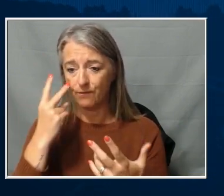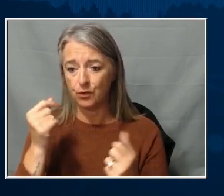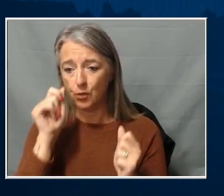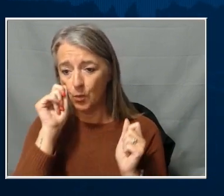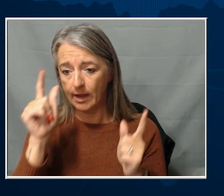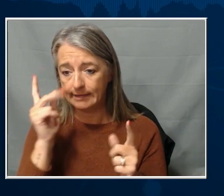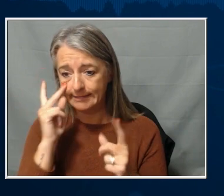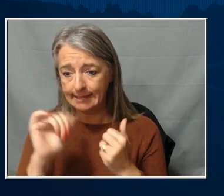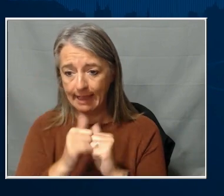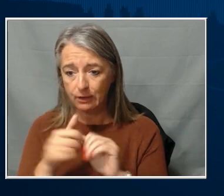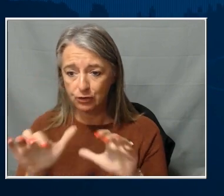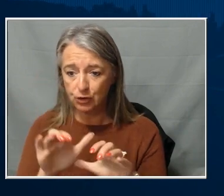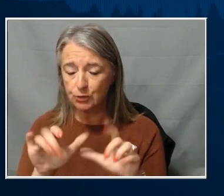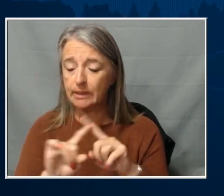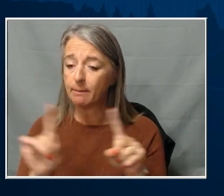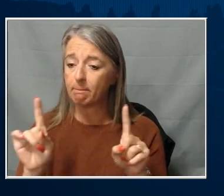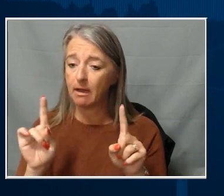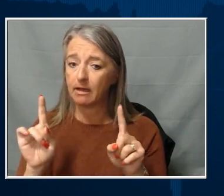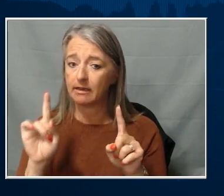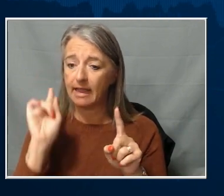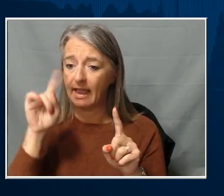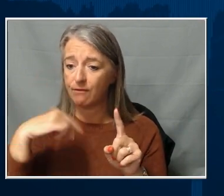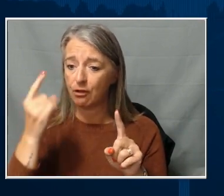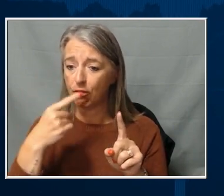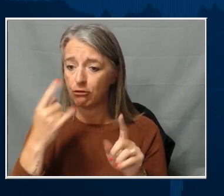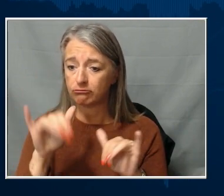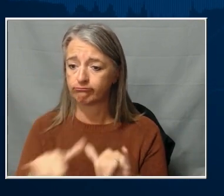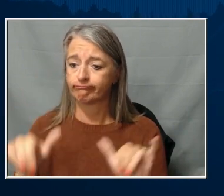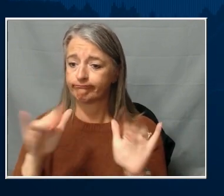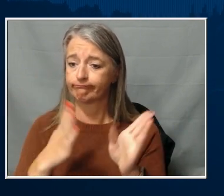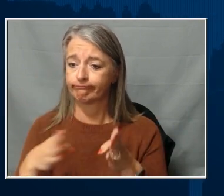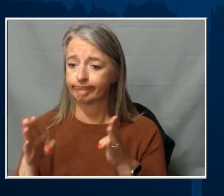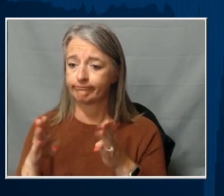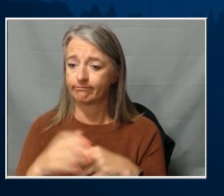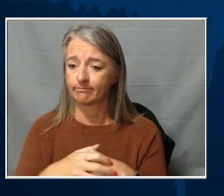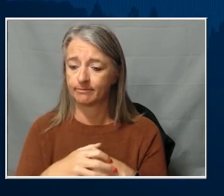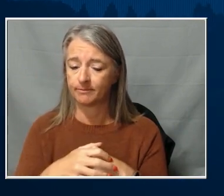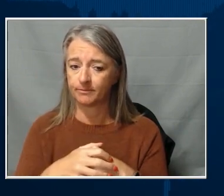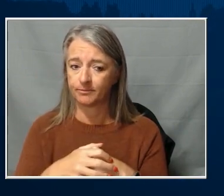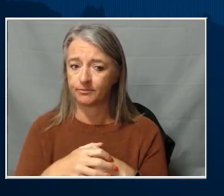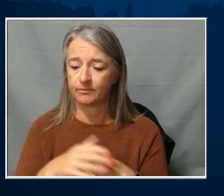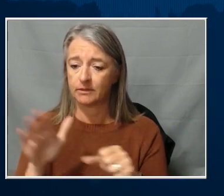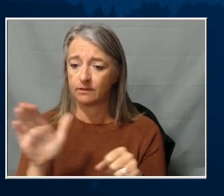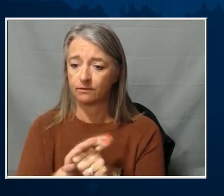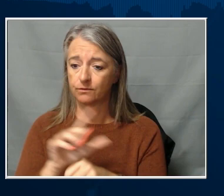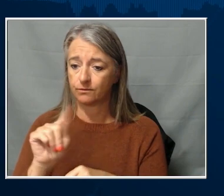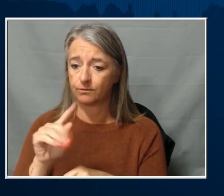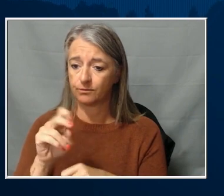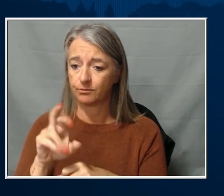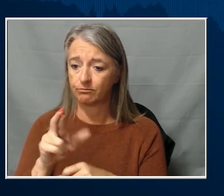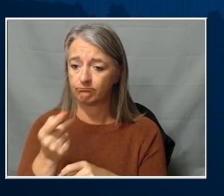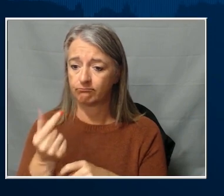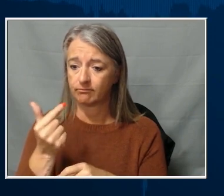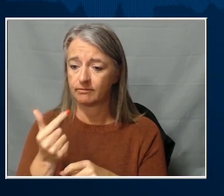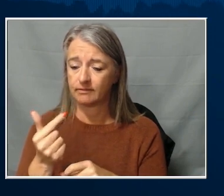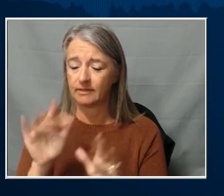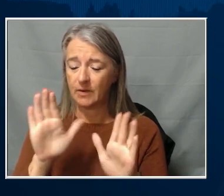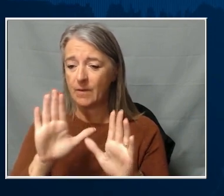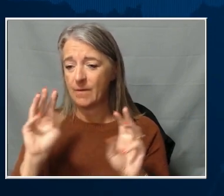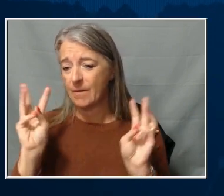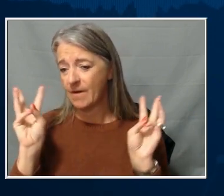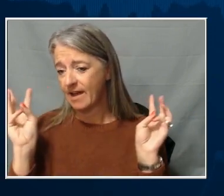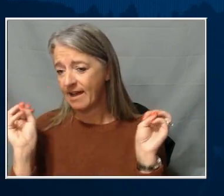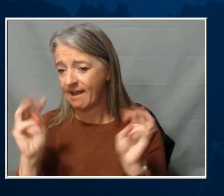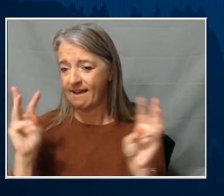doing. But everything's pretty much as planned. Okay, and were you able to get the whole tumor out? Did you? Yeah, everything's out. Oh, wow. Everything's